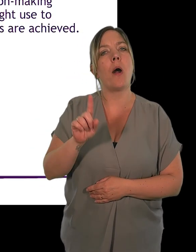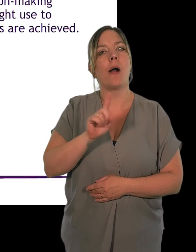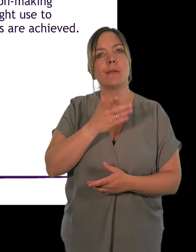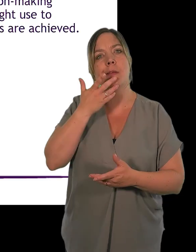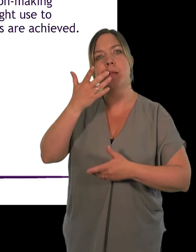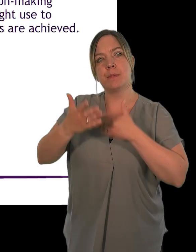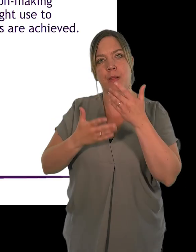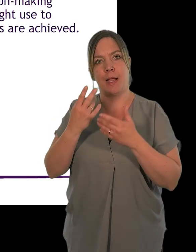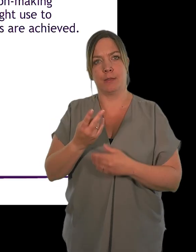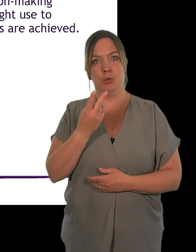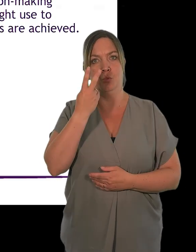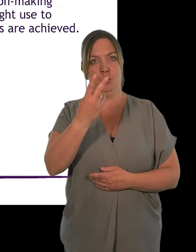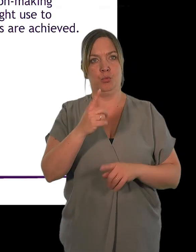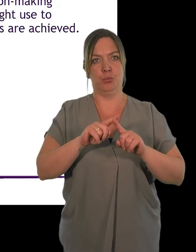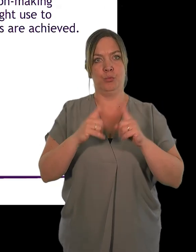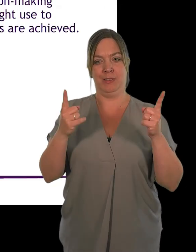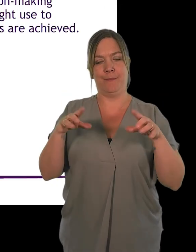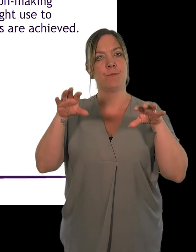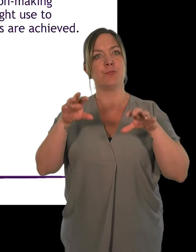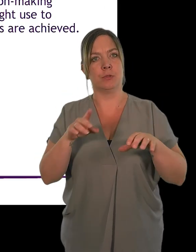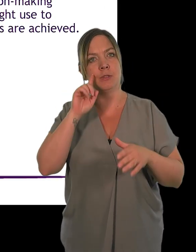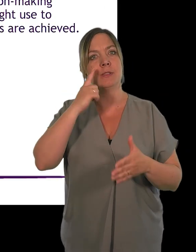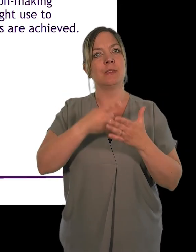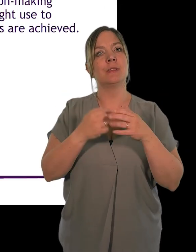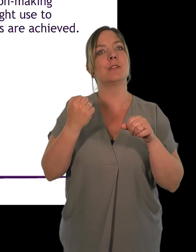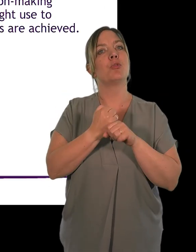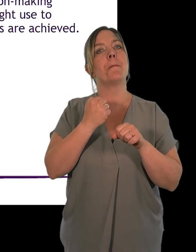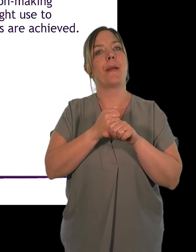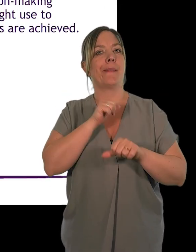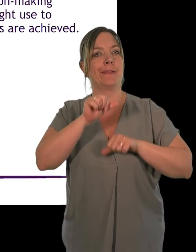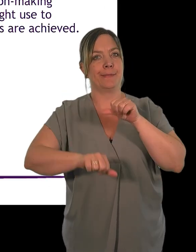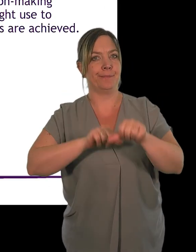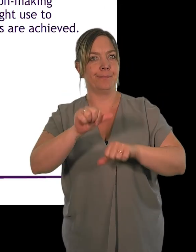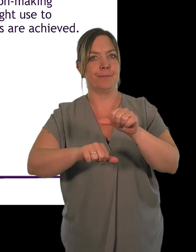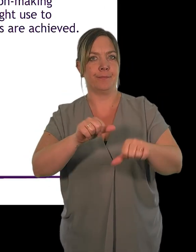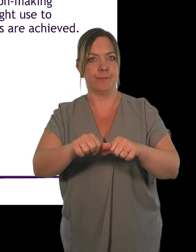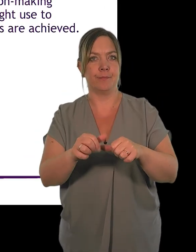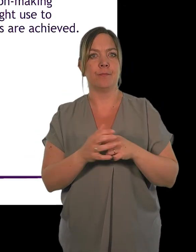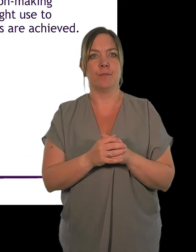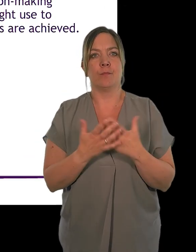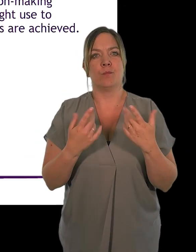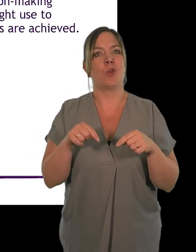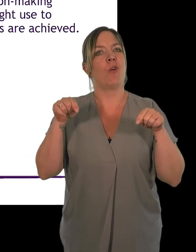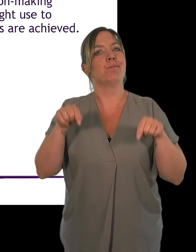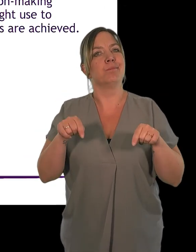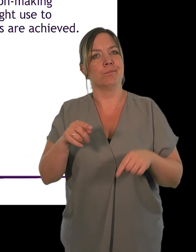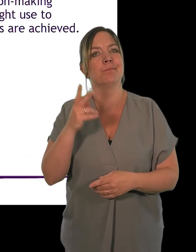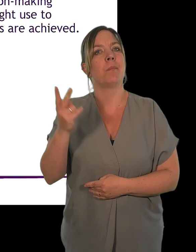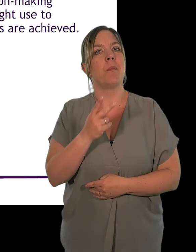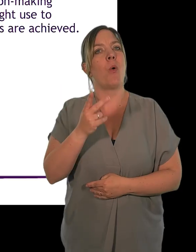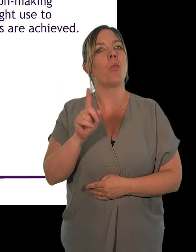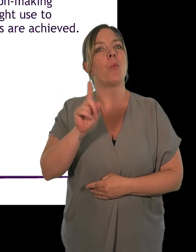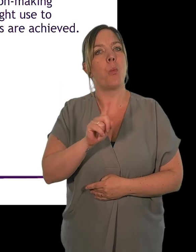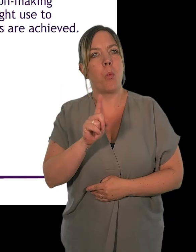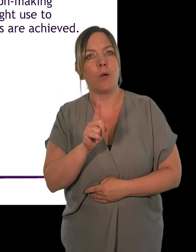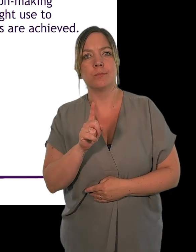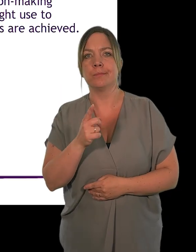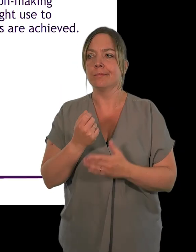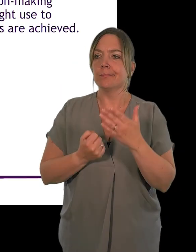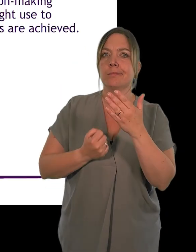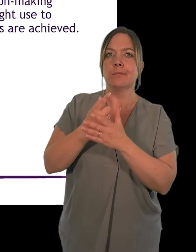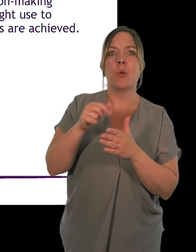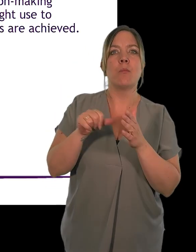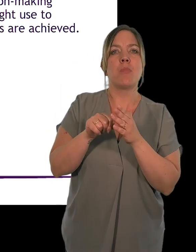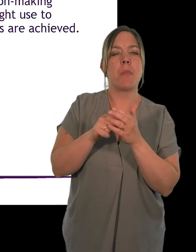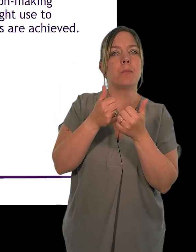explain 2 decision-making processes. Broadly, these are problem-solving processes. So,